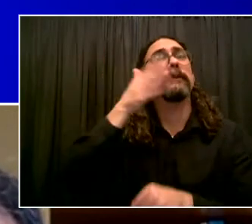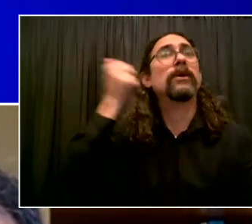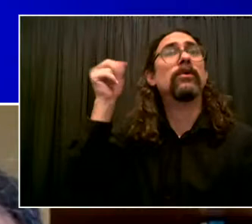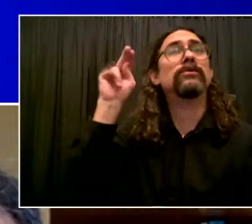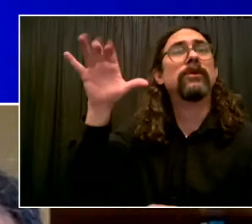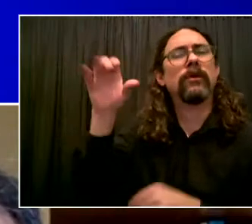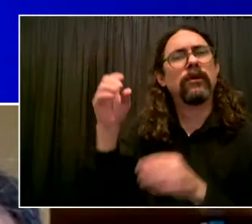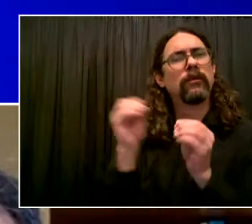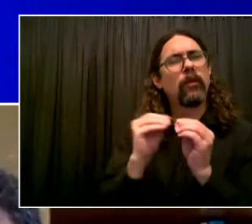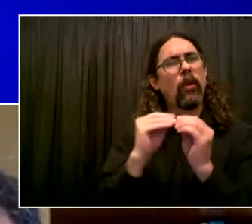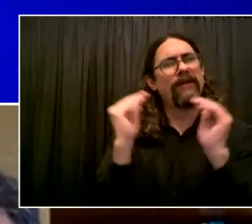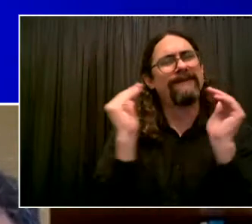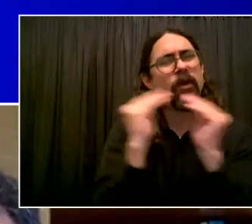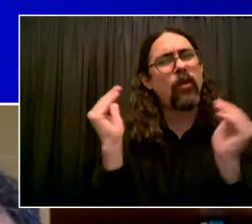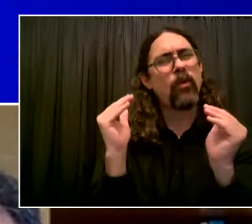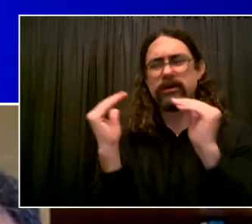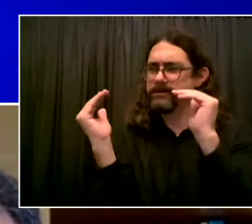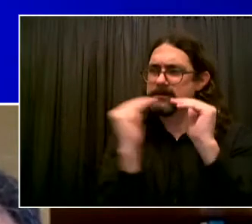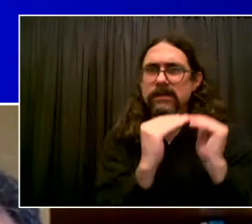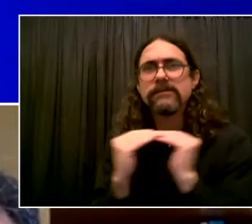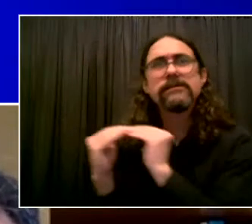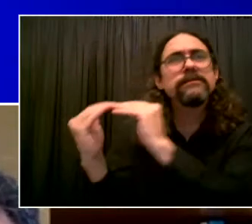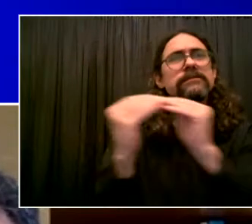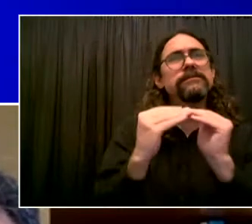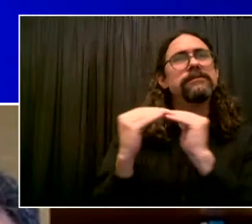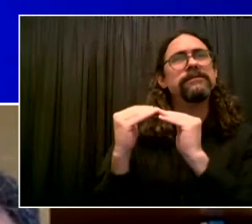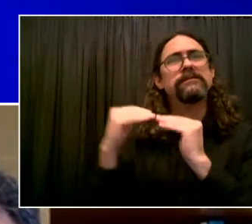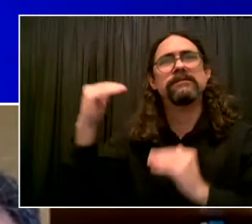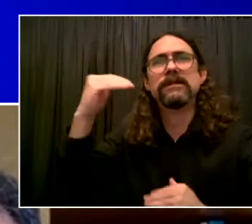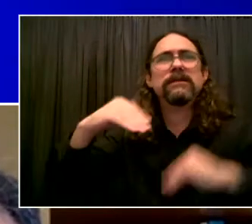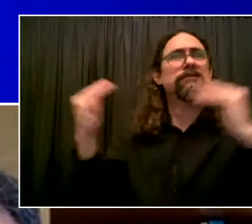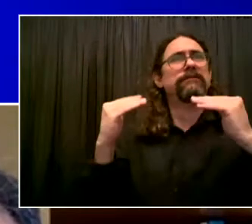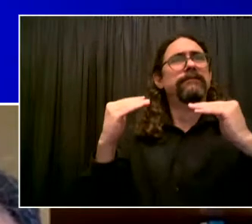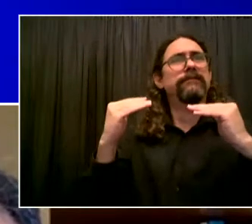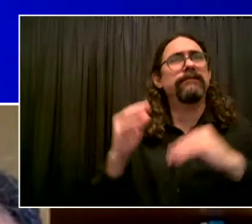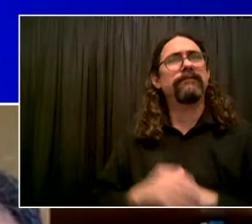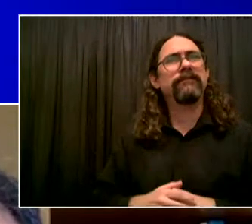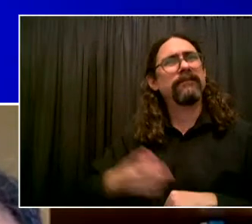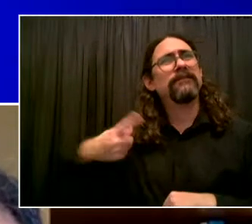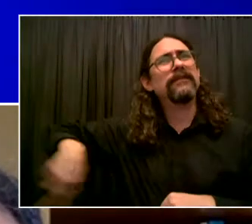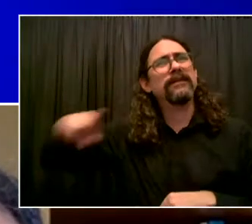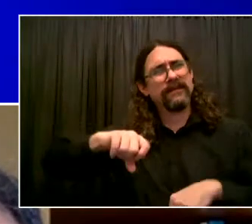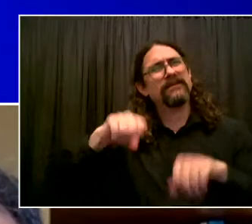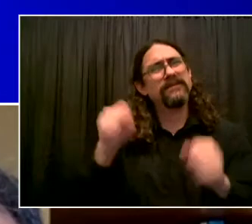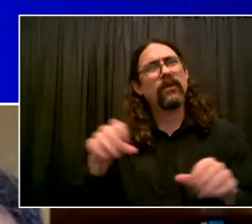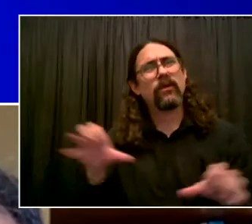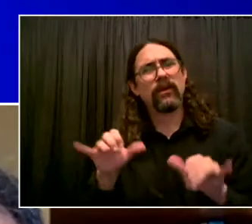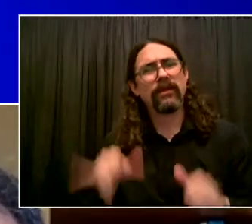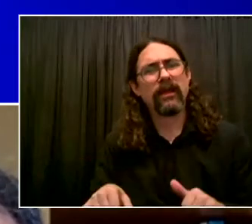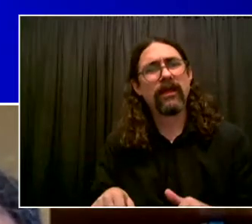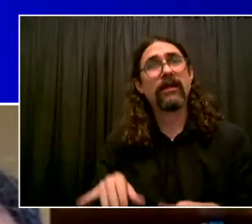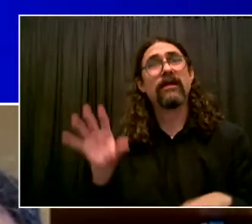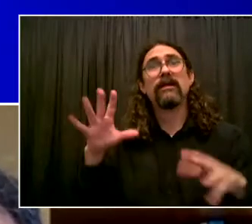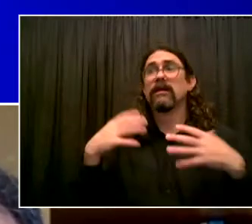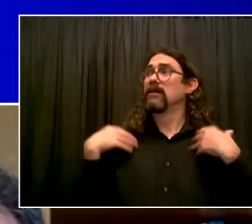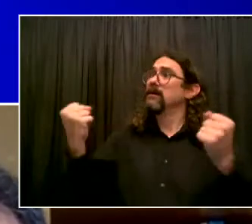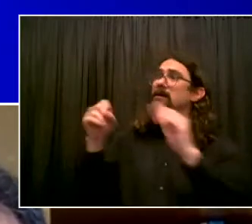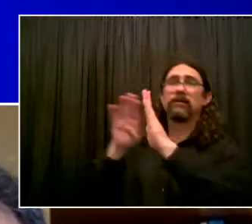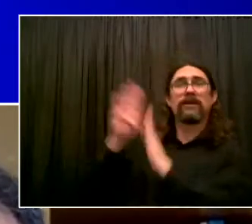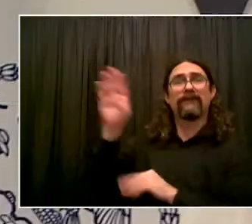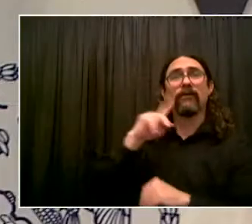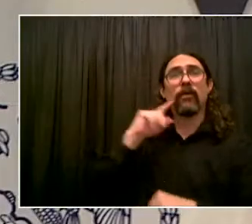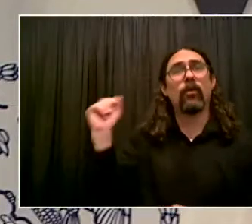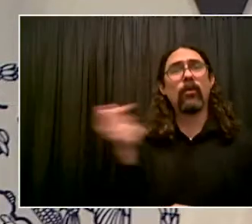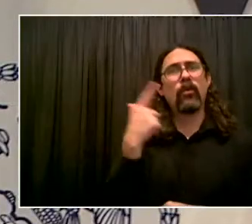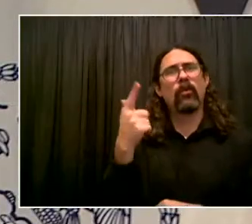do it. We can do it. We can really have recovery for all of us. And I know you're going to be one of the people who makes it happen. So thank you for that. Yes, we can. Thank you, brother.